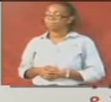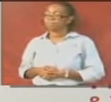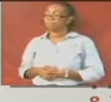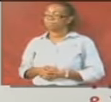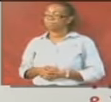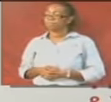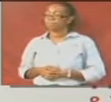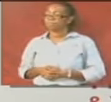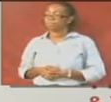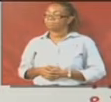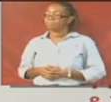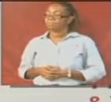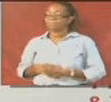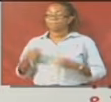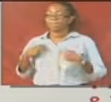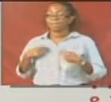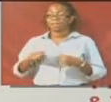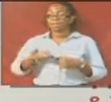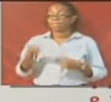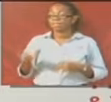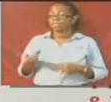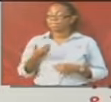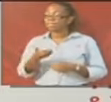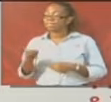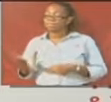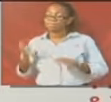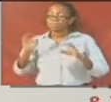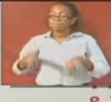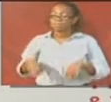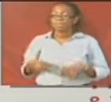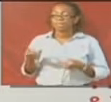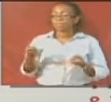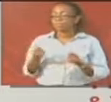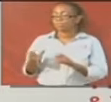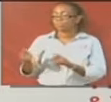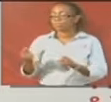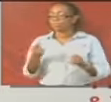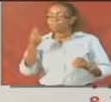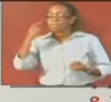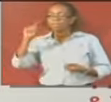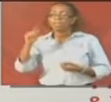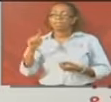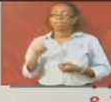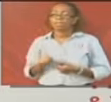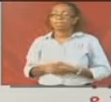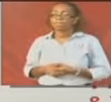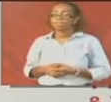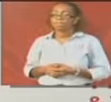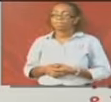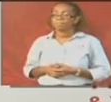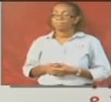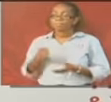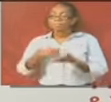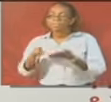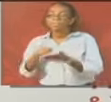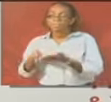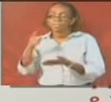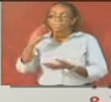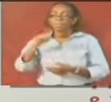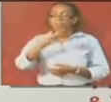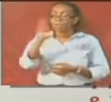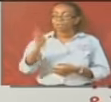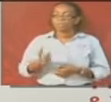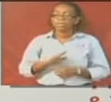sampling methodologies and strategies that would be employed to make the best use of resources while still getting the best and most